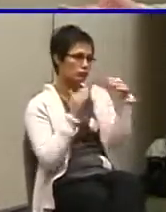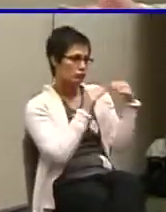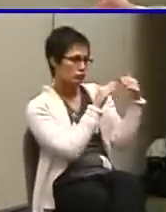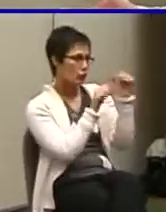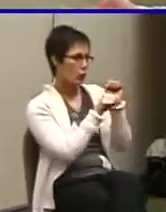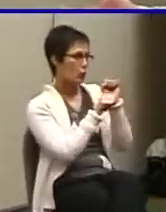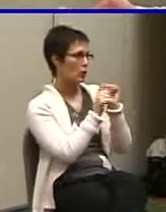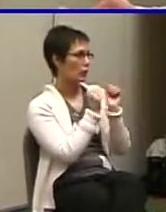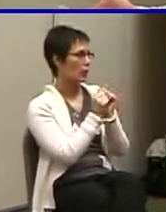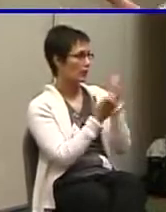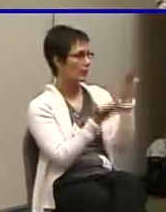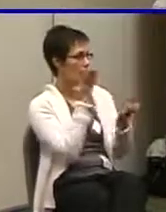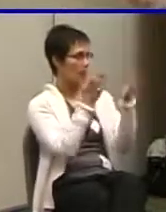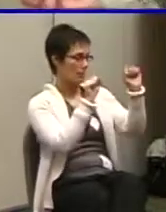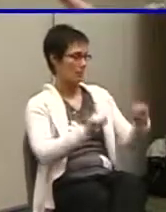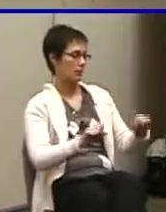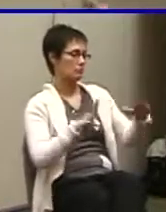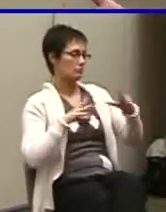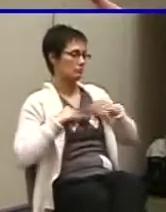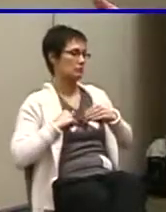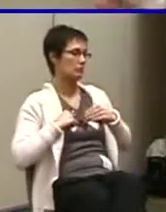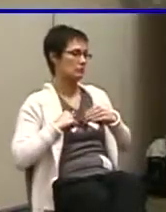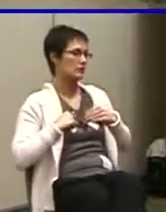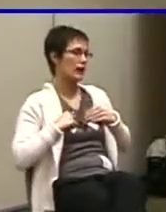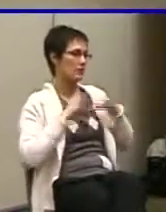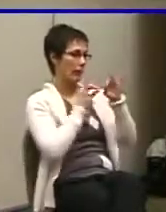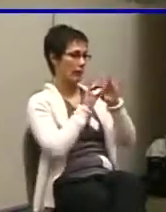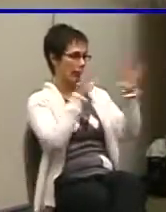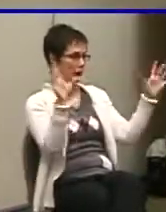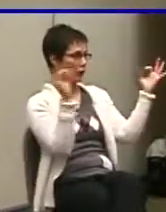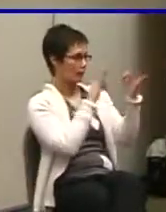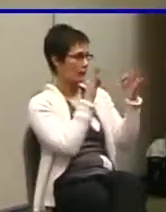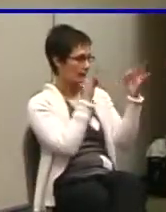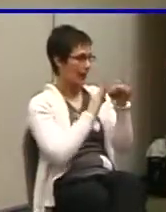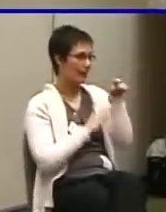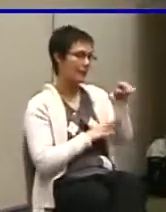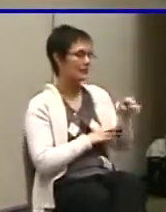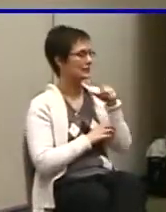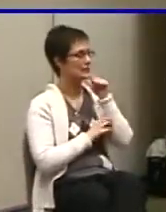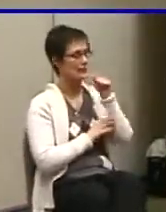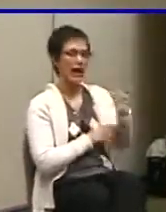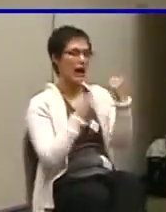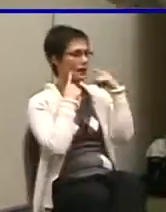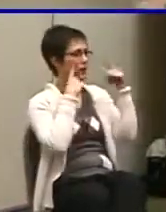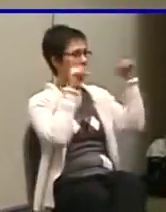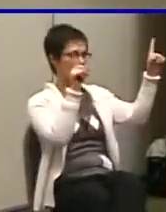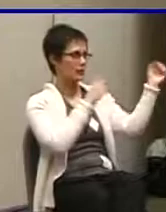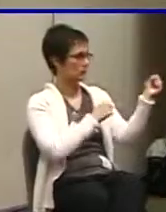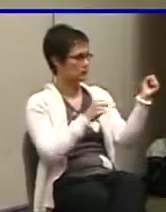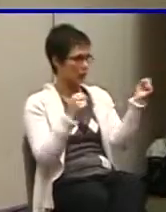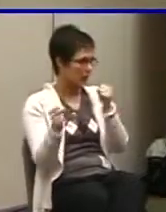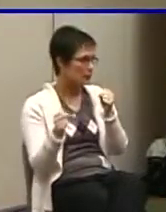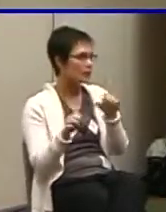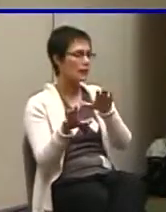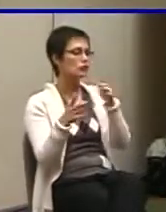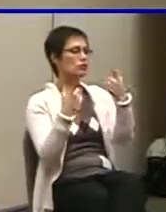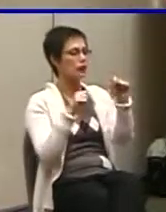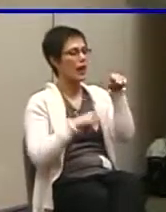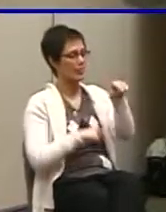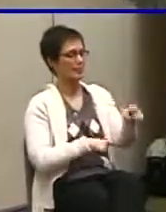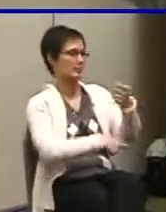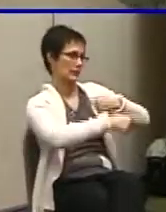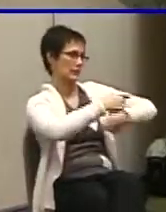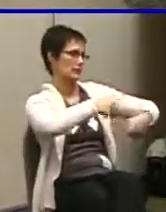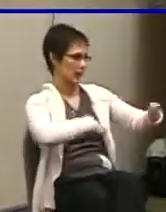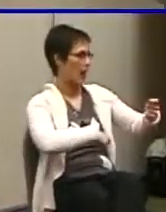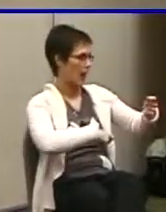probably can accept. You're giving them clear feedback about this is not an effective strategy. Let's do this instead. You know,